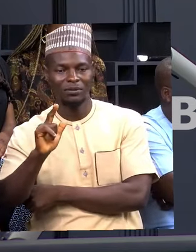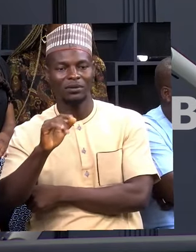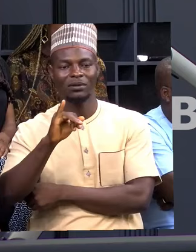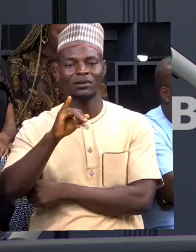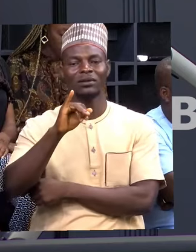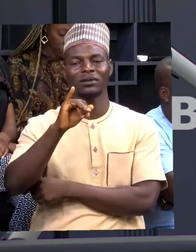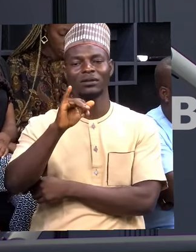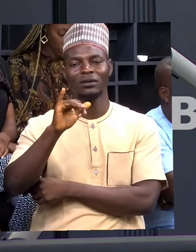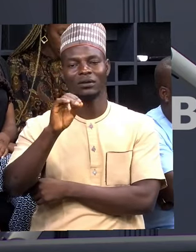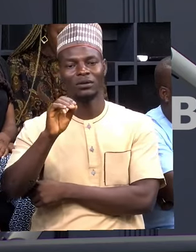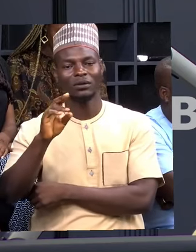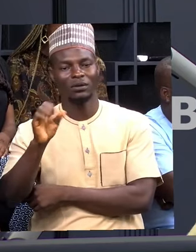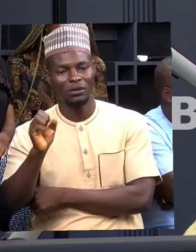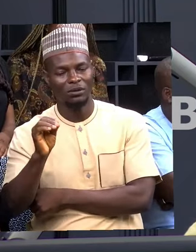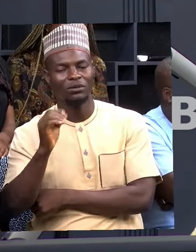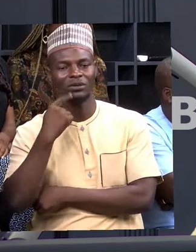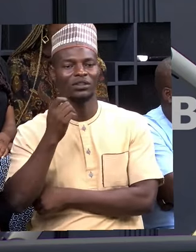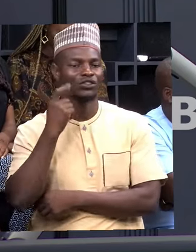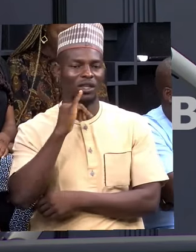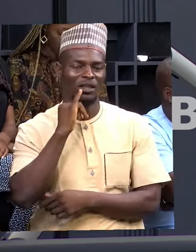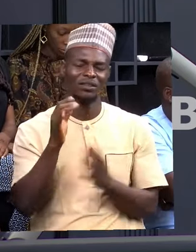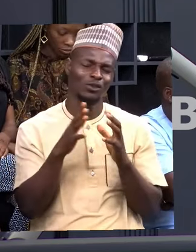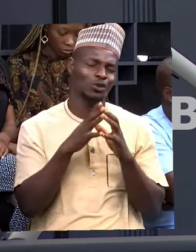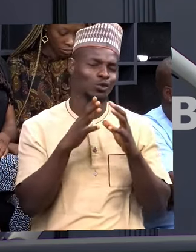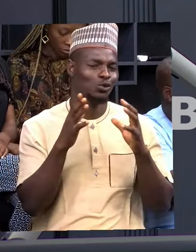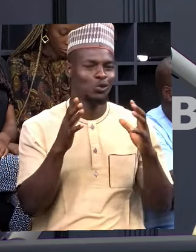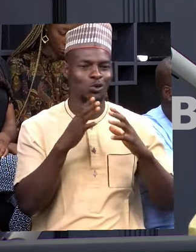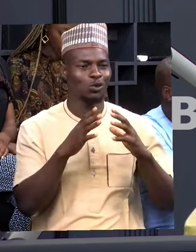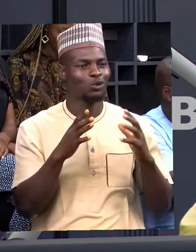Ioso is say she's so composed.